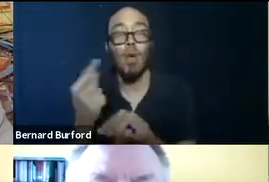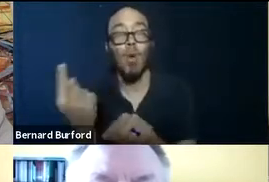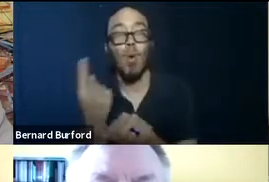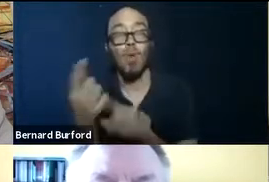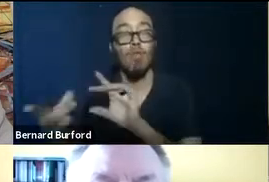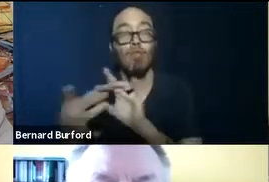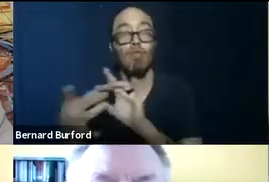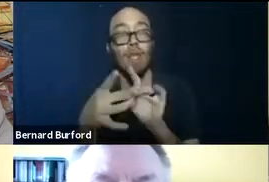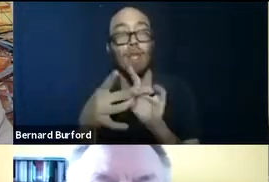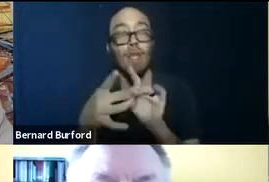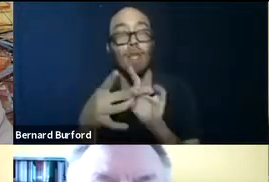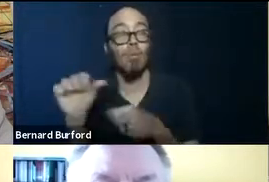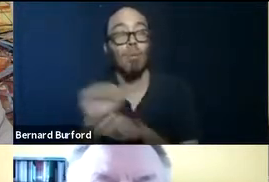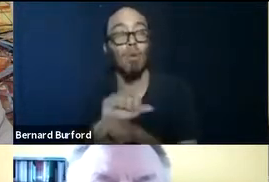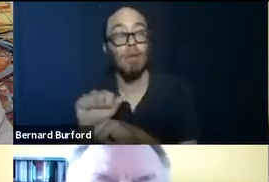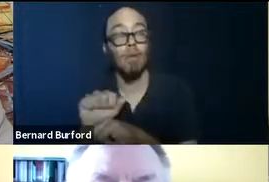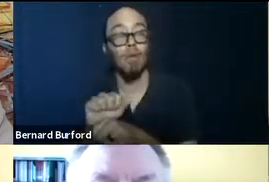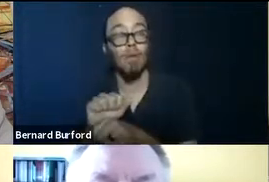employment.